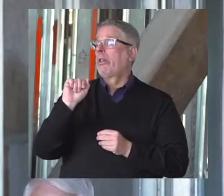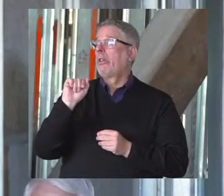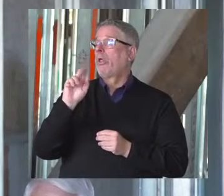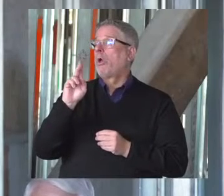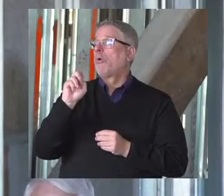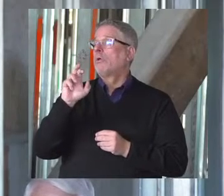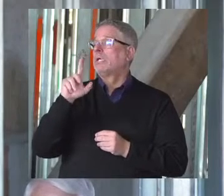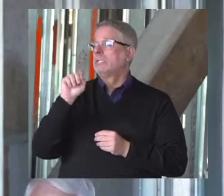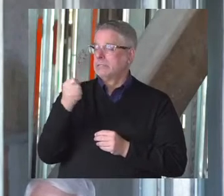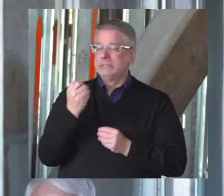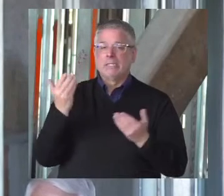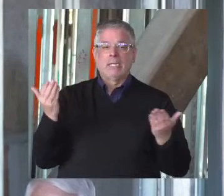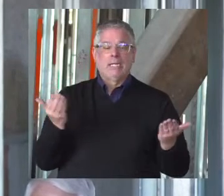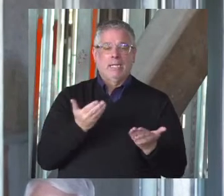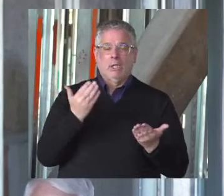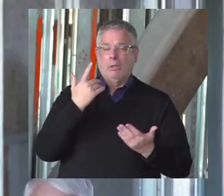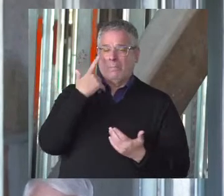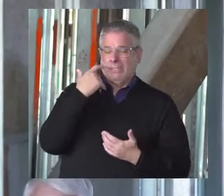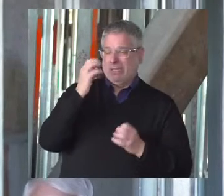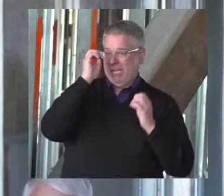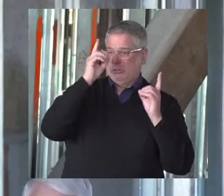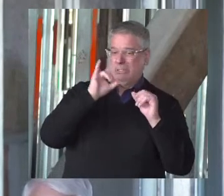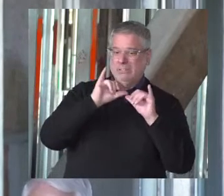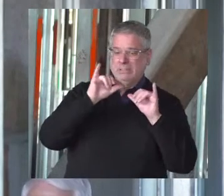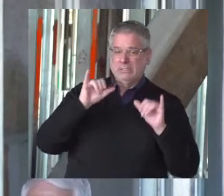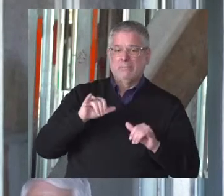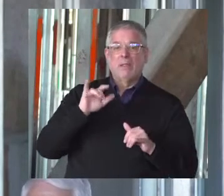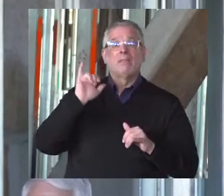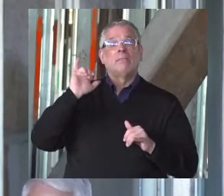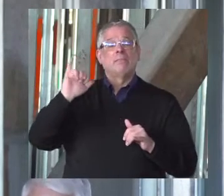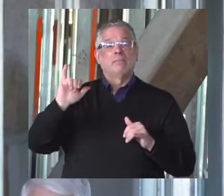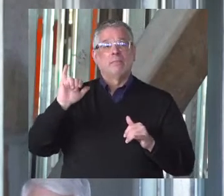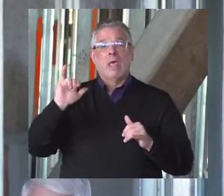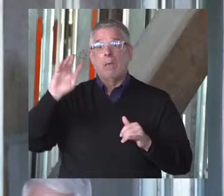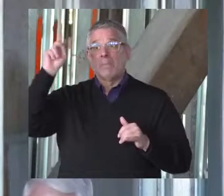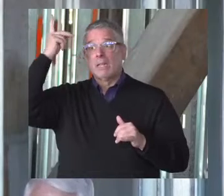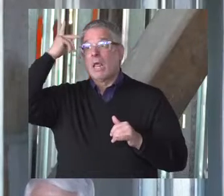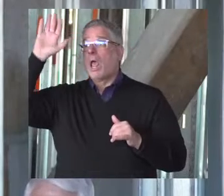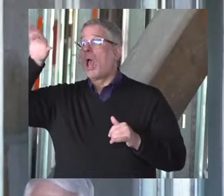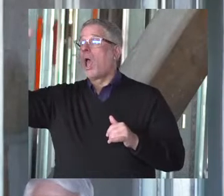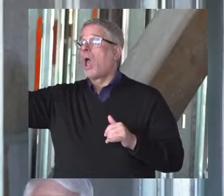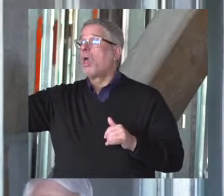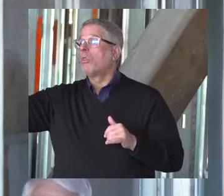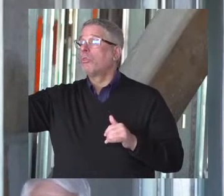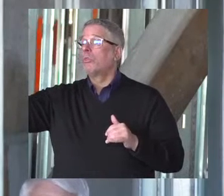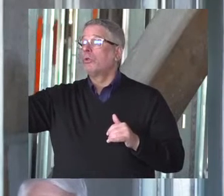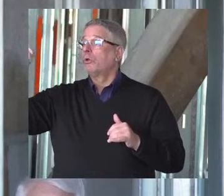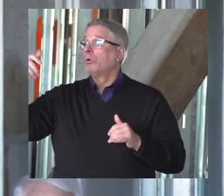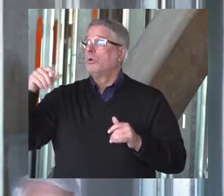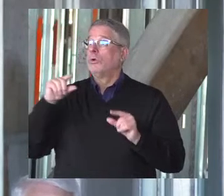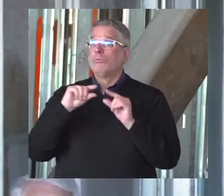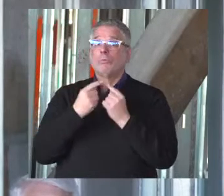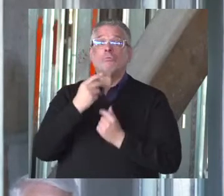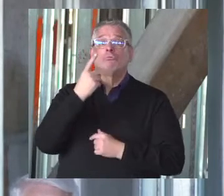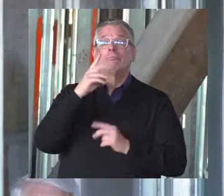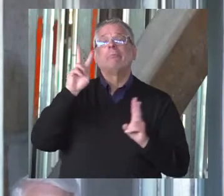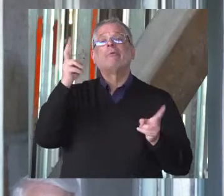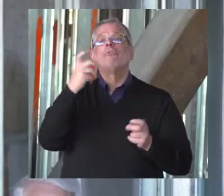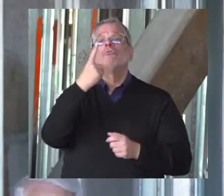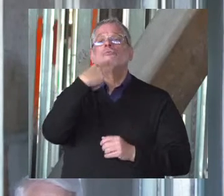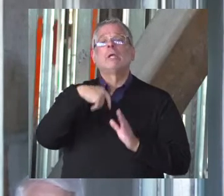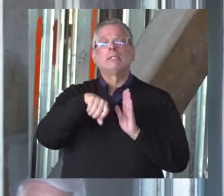any other state. It's because of the education system and the vandalism that's being done politically by the other party in a lot of these red states